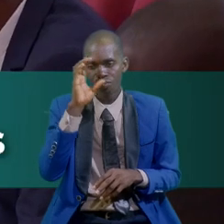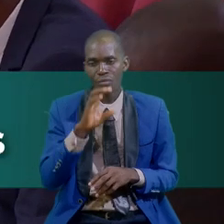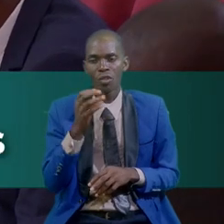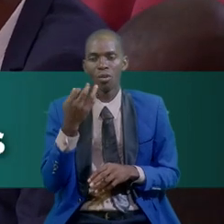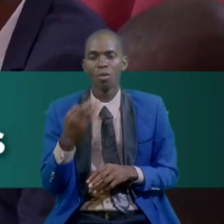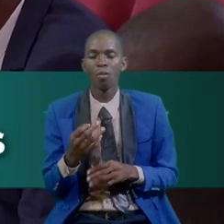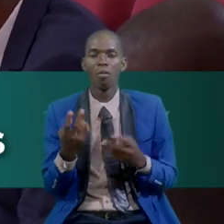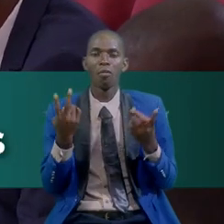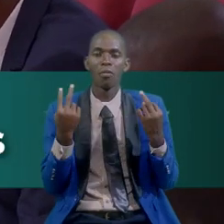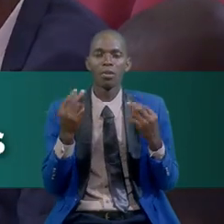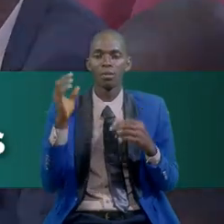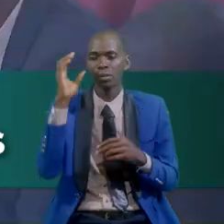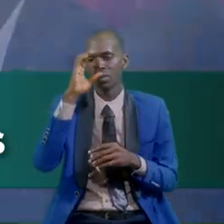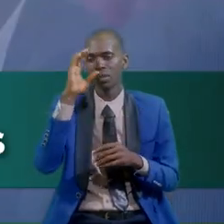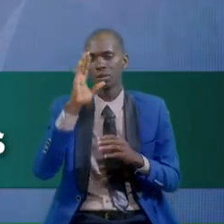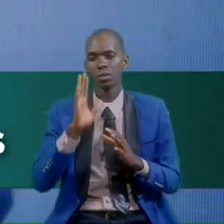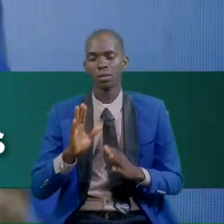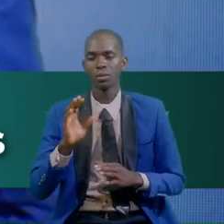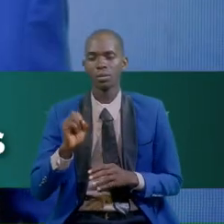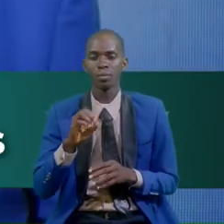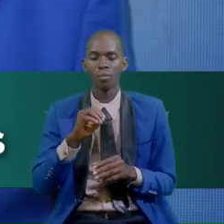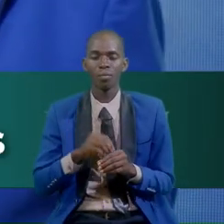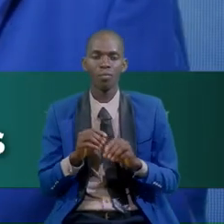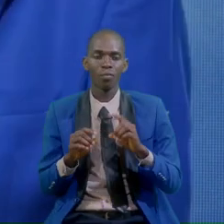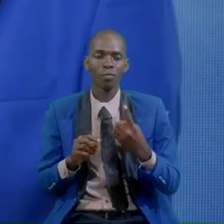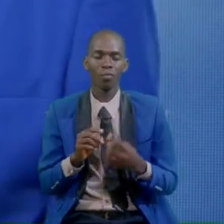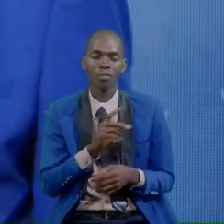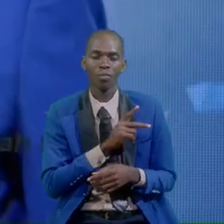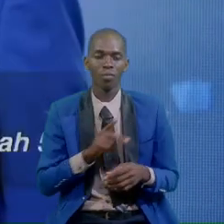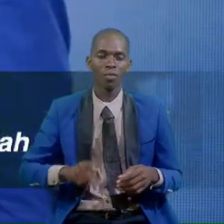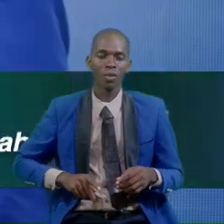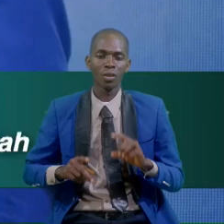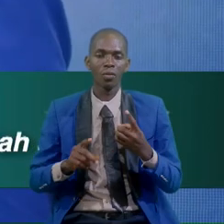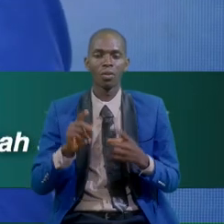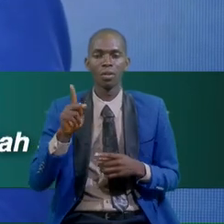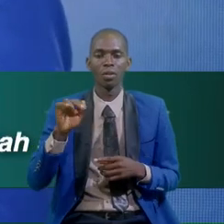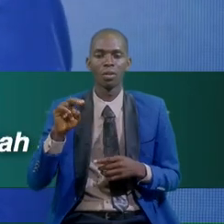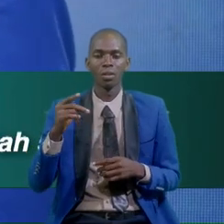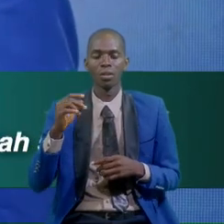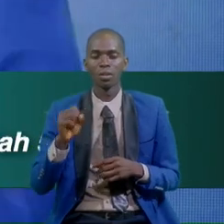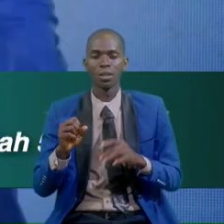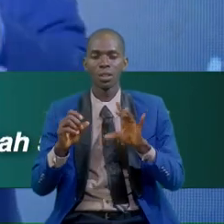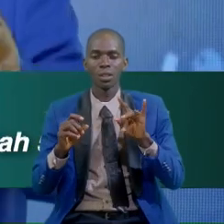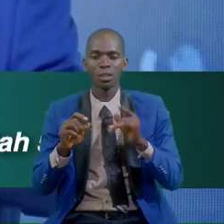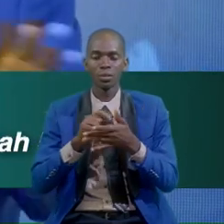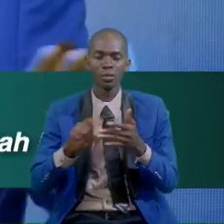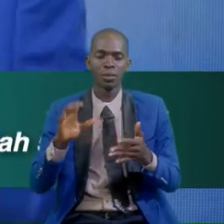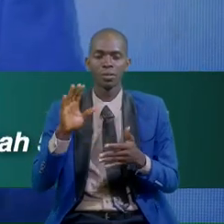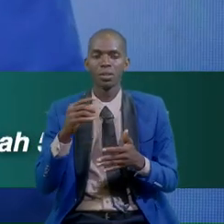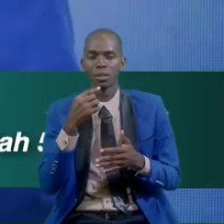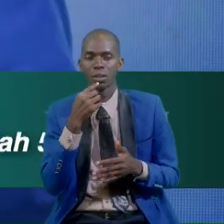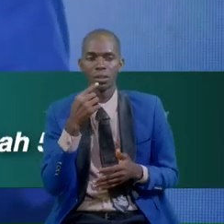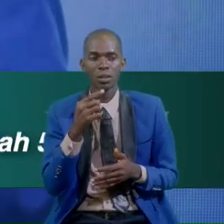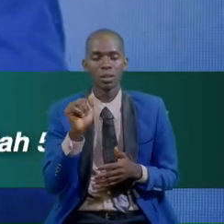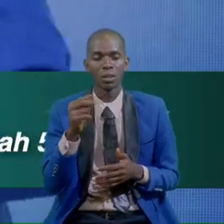We're looking at 1 Kings chapter 18, verse 5. And Ahab said unto Obadiah, go into